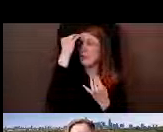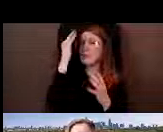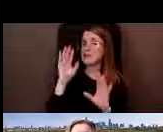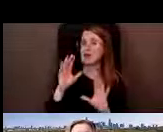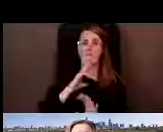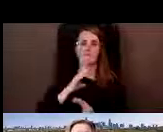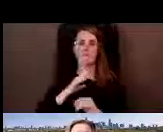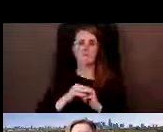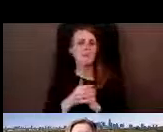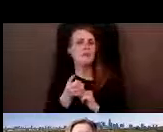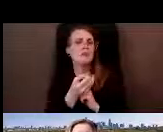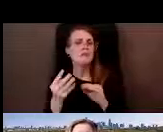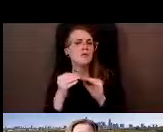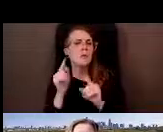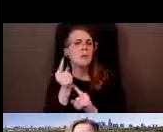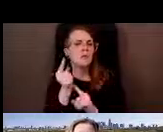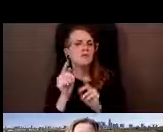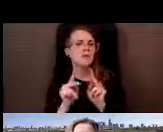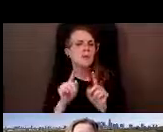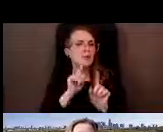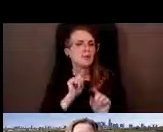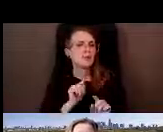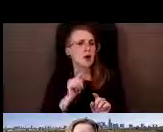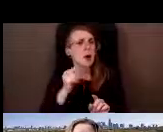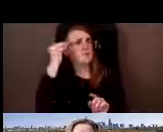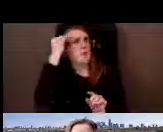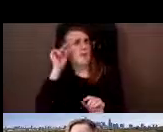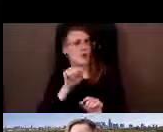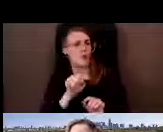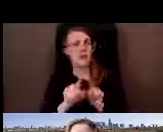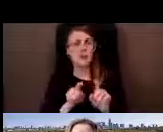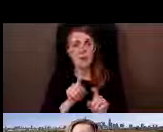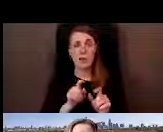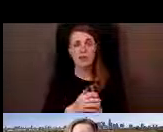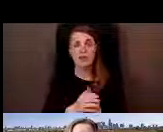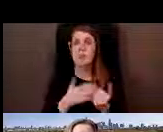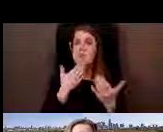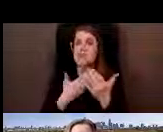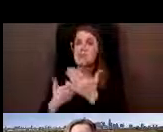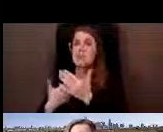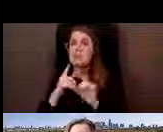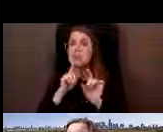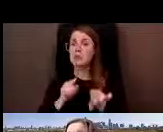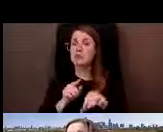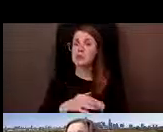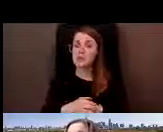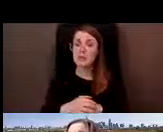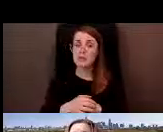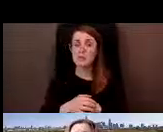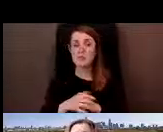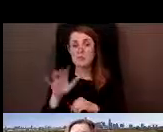I'll give you a few more seconds to think about this one. We're getting some good responses at about